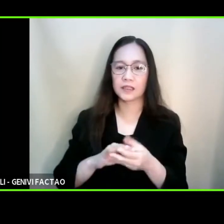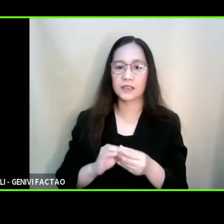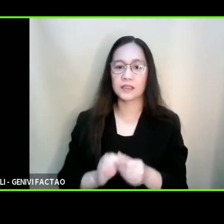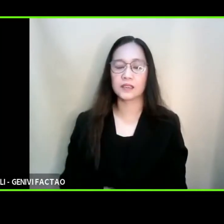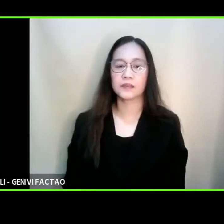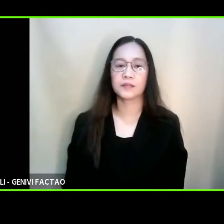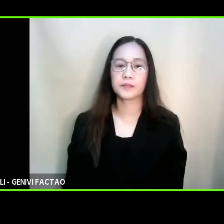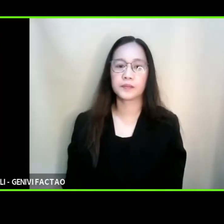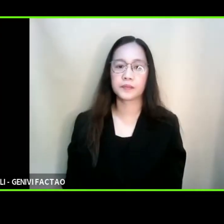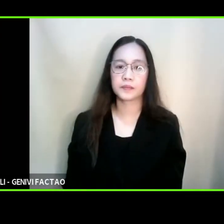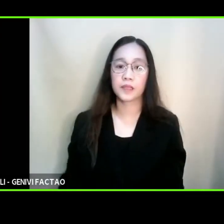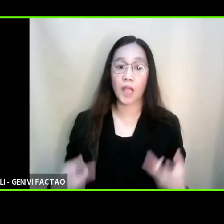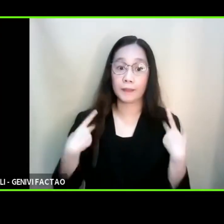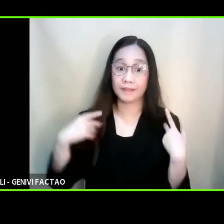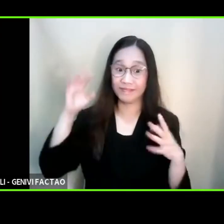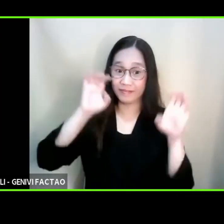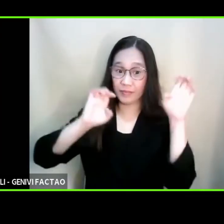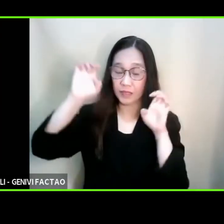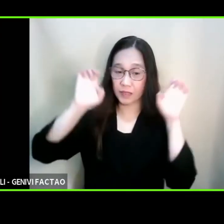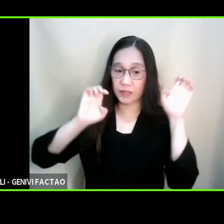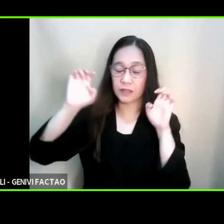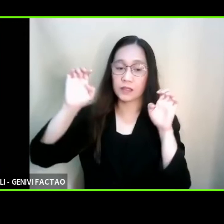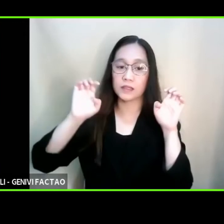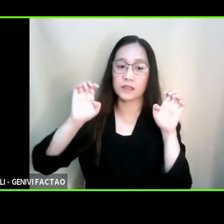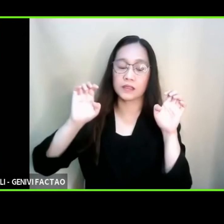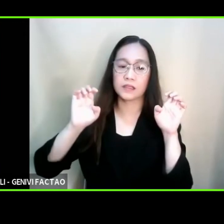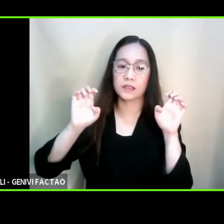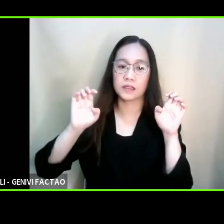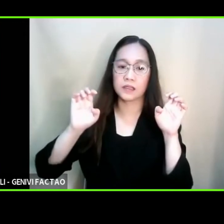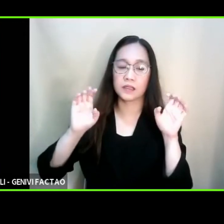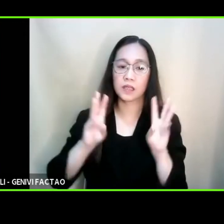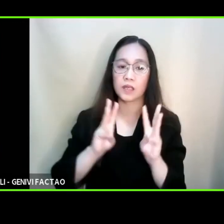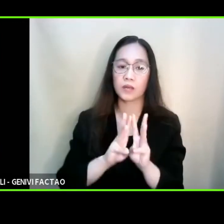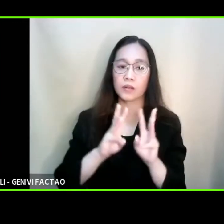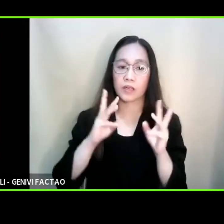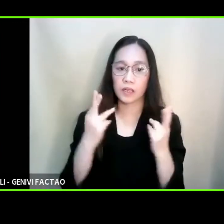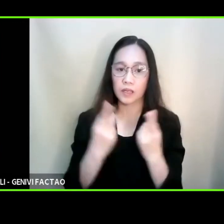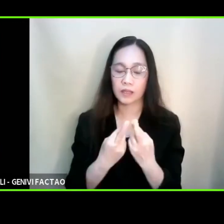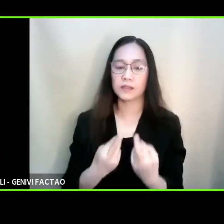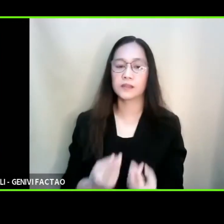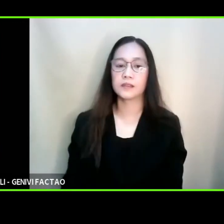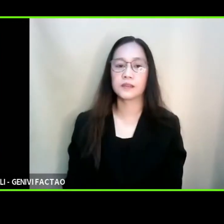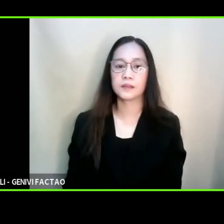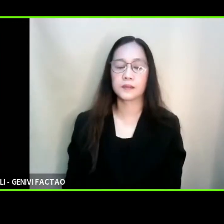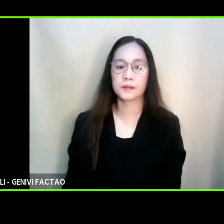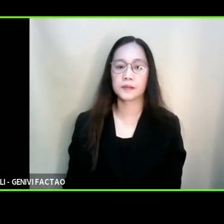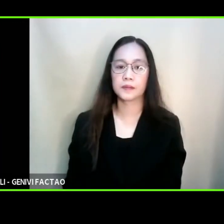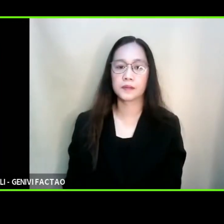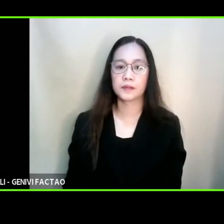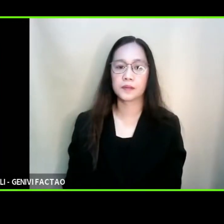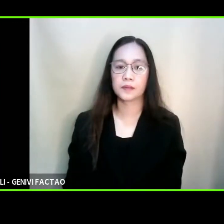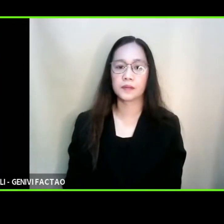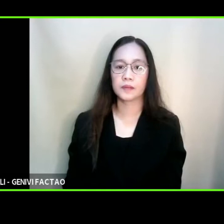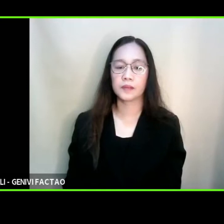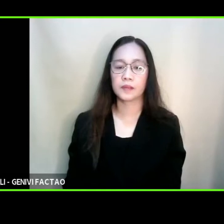will have an evaluation po for this webinar. Yan. So, the